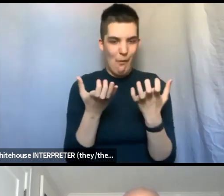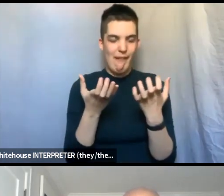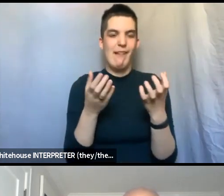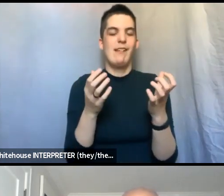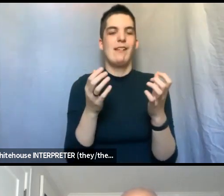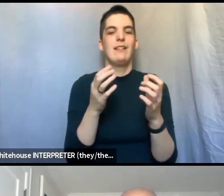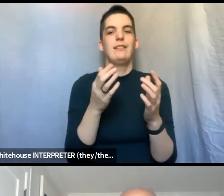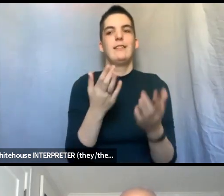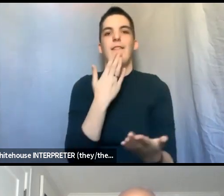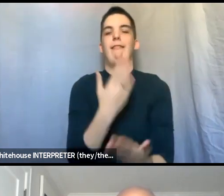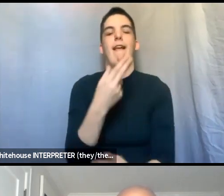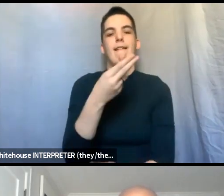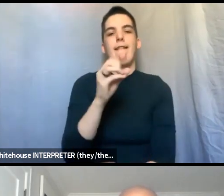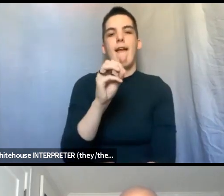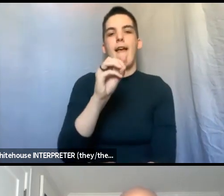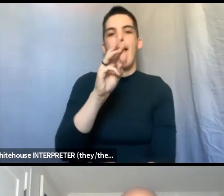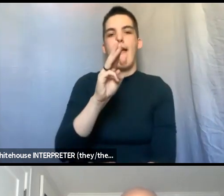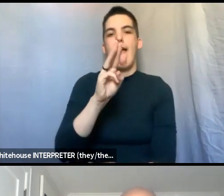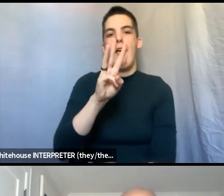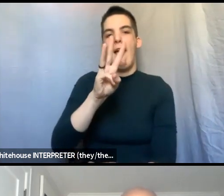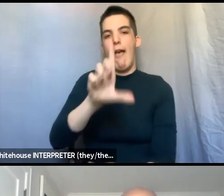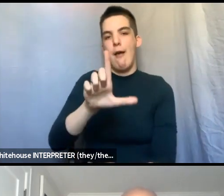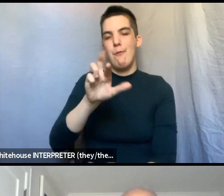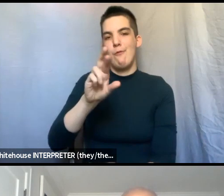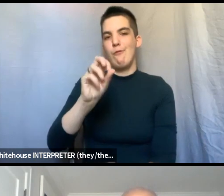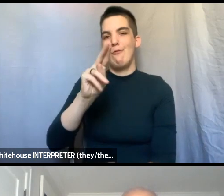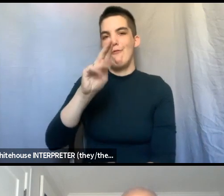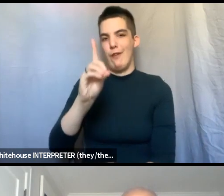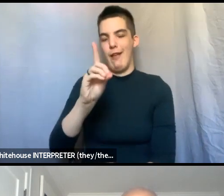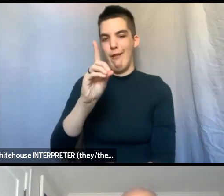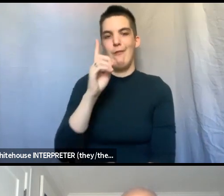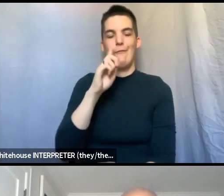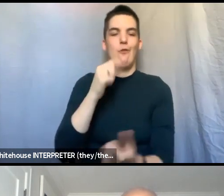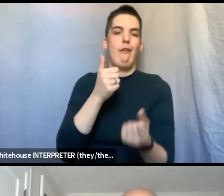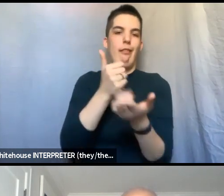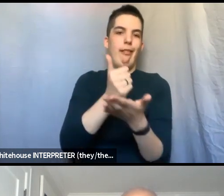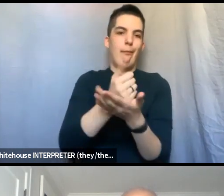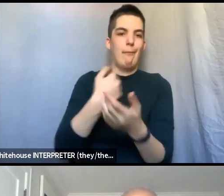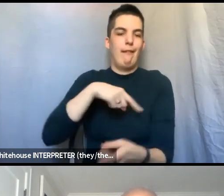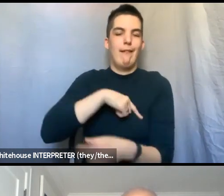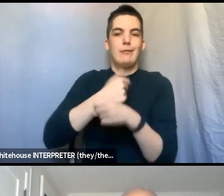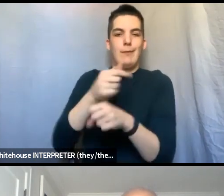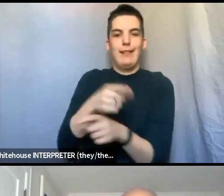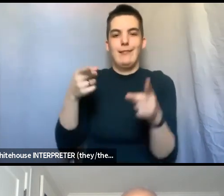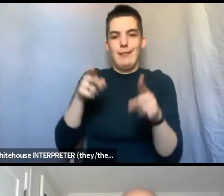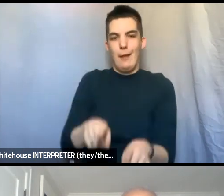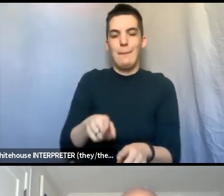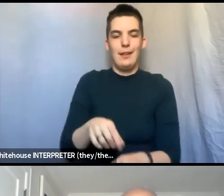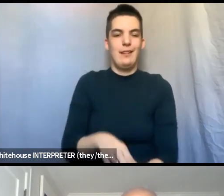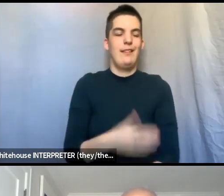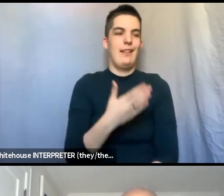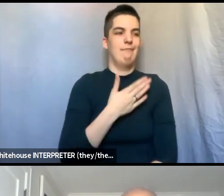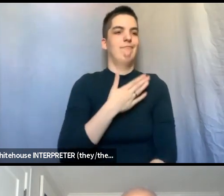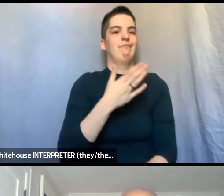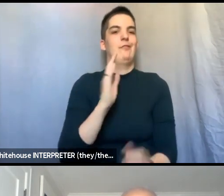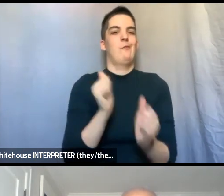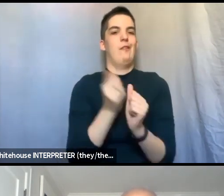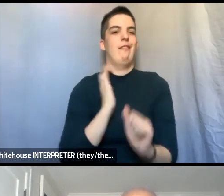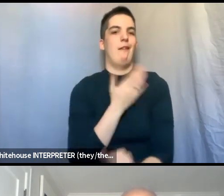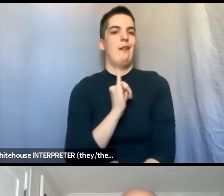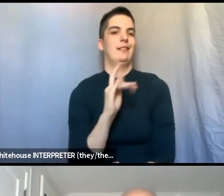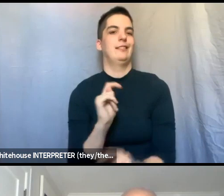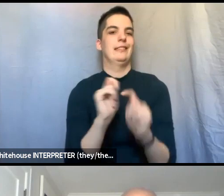technical abilities and making this even happen, along with our own mighty 8-person team that we've been putting together.